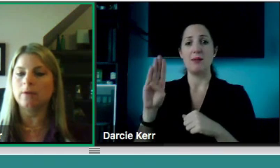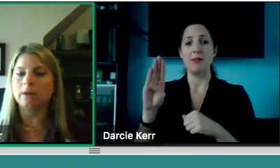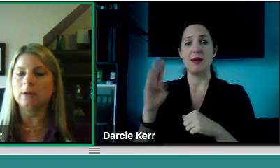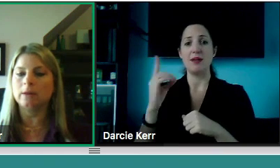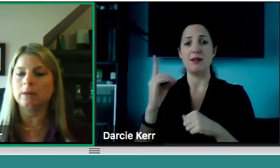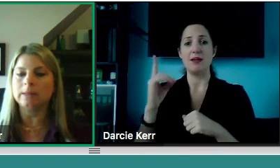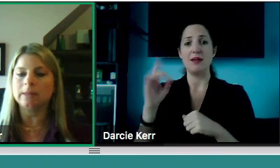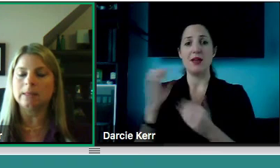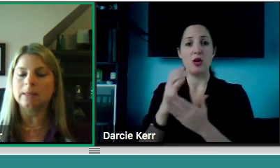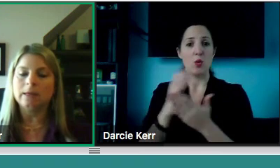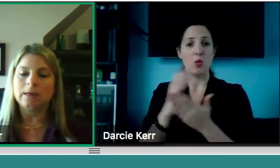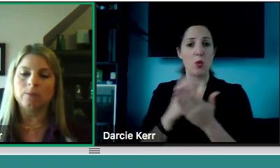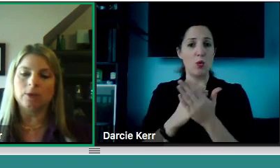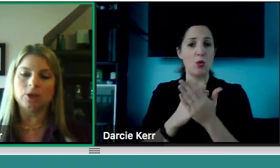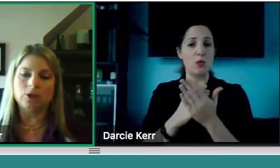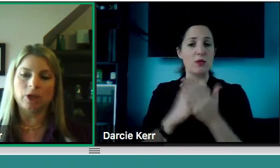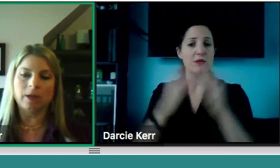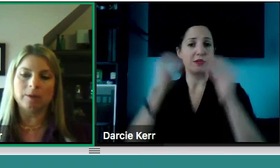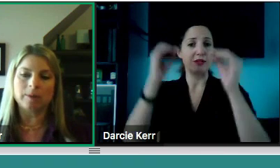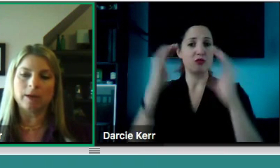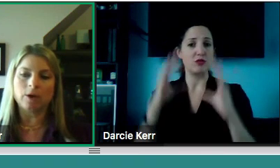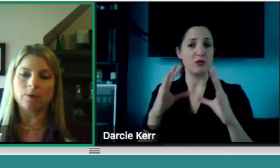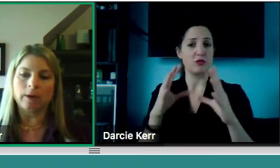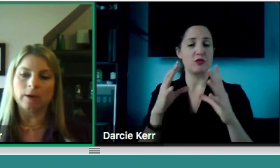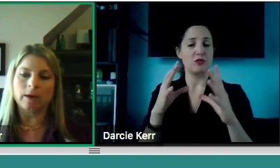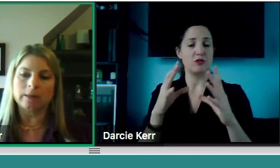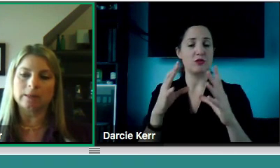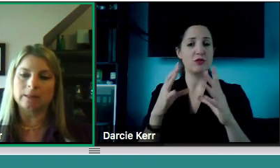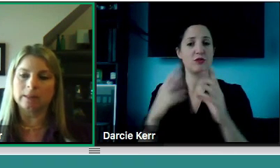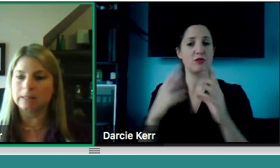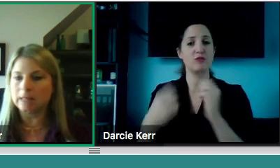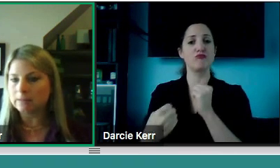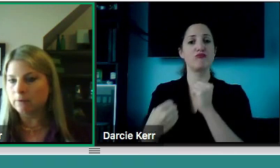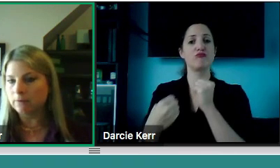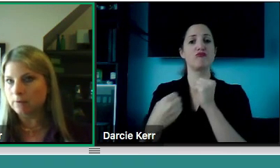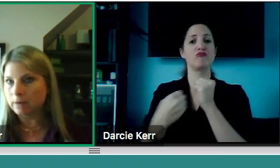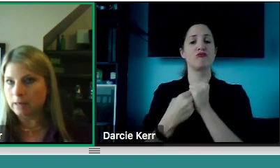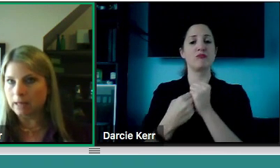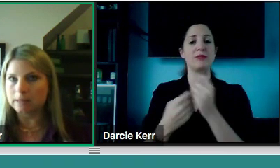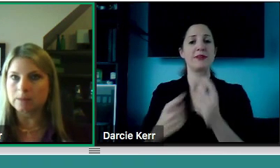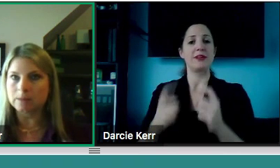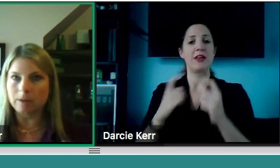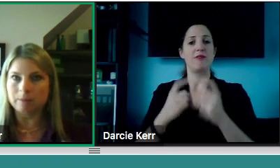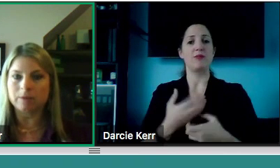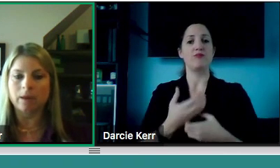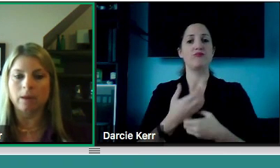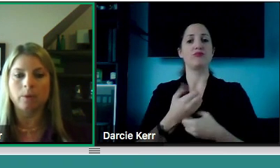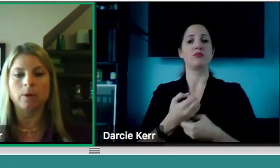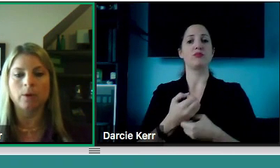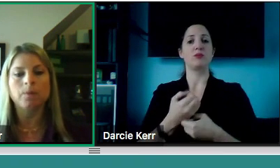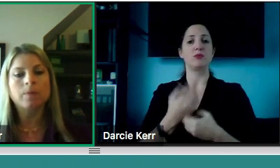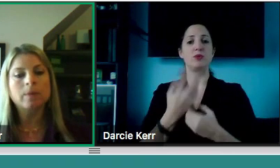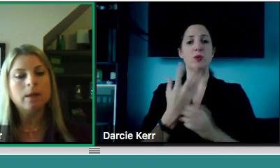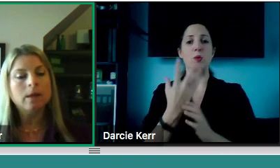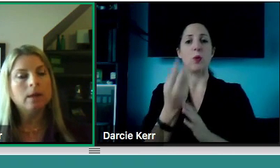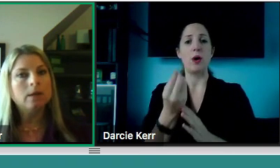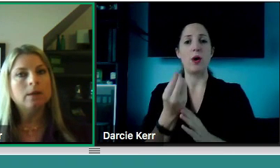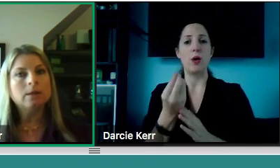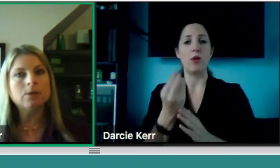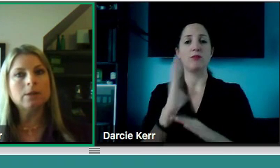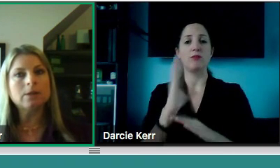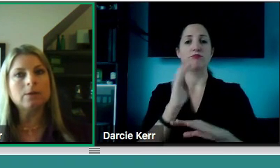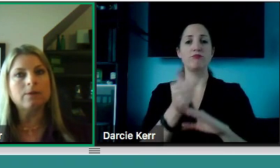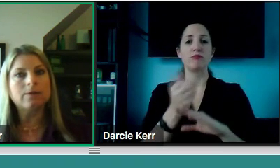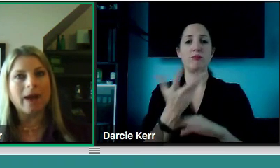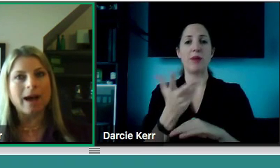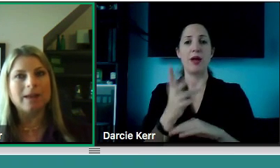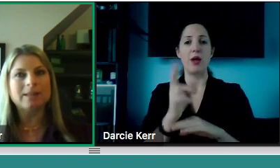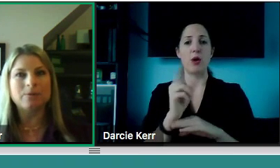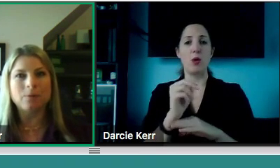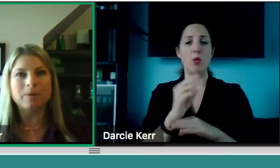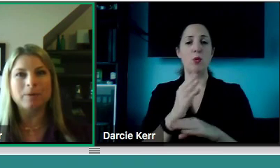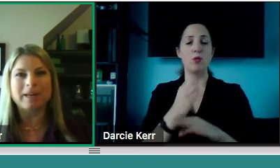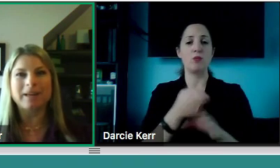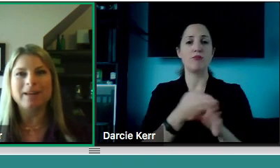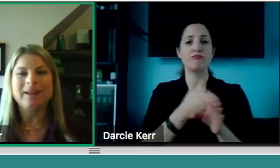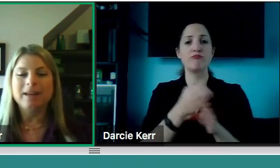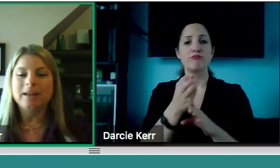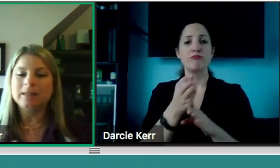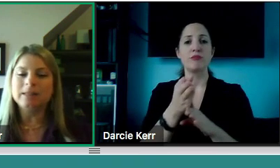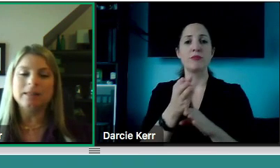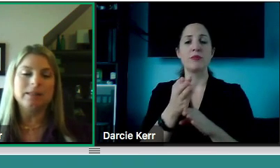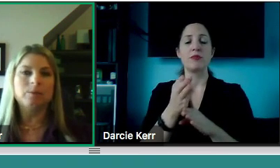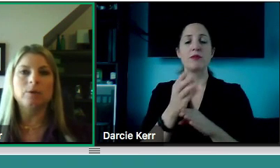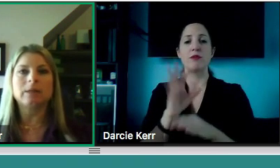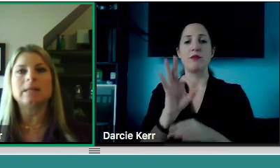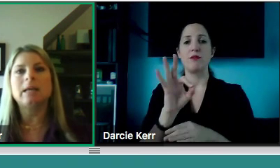and confidence which has shaped my career as a successful freelance web developer. So just sort of fast